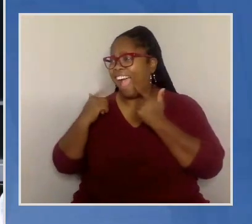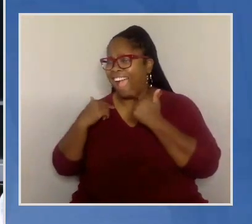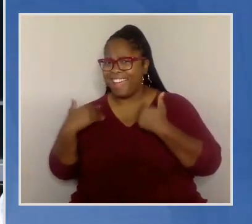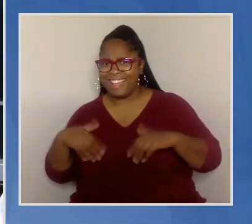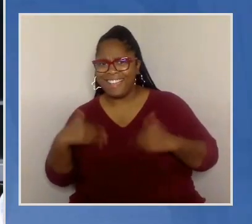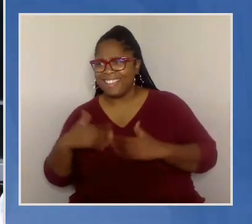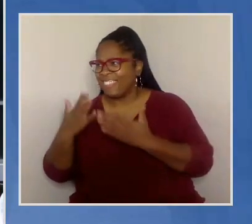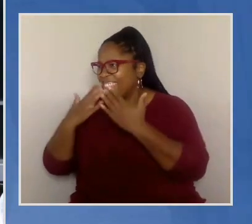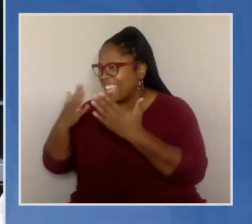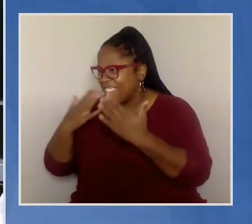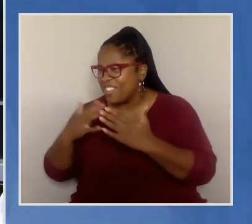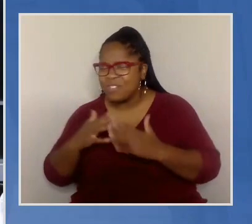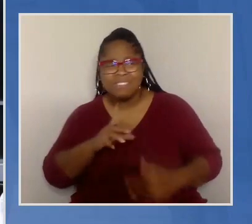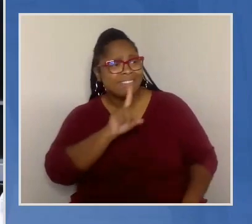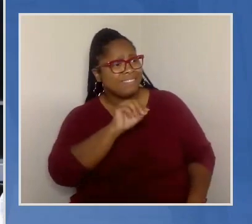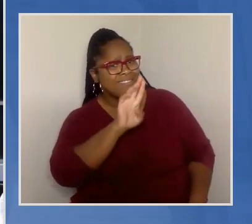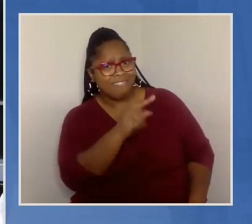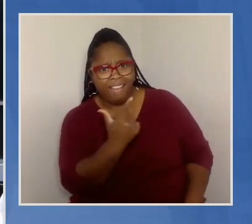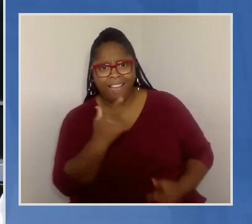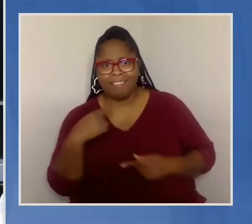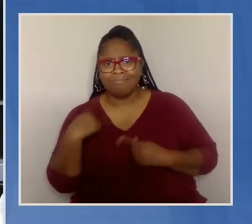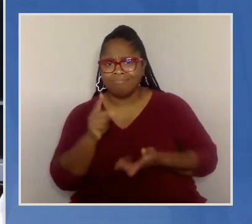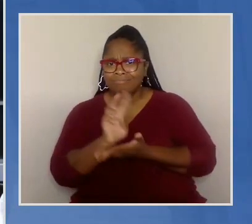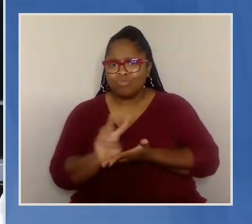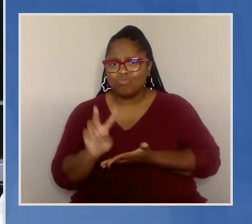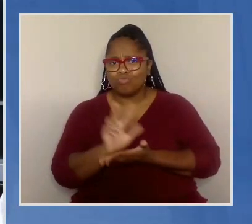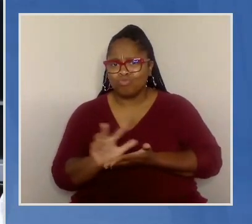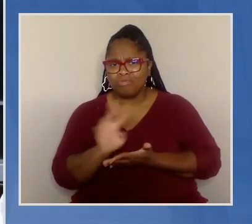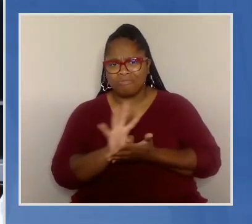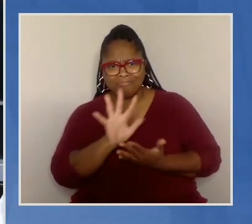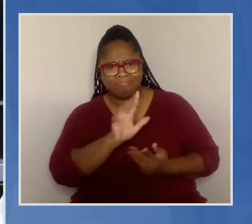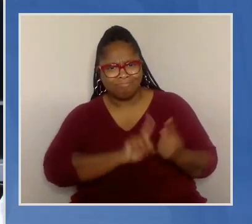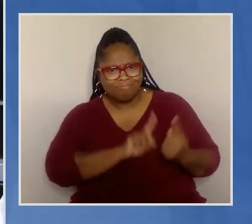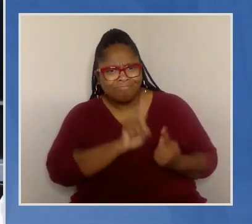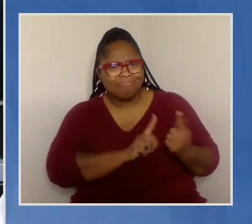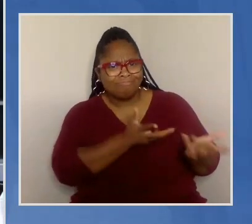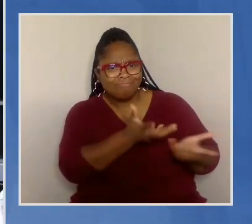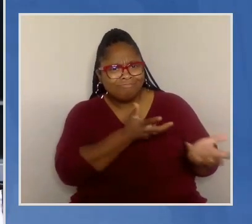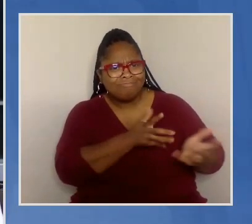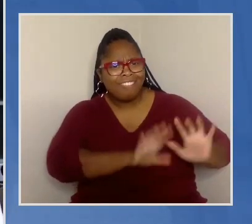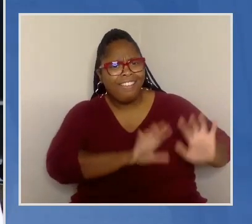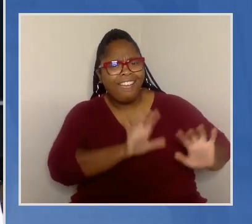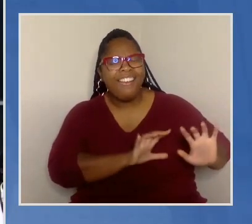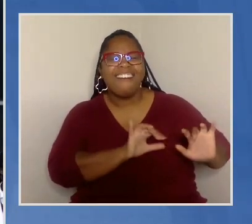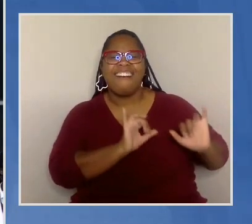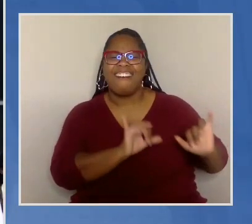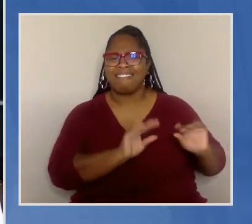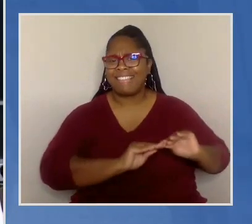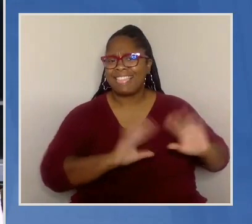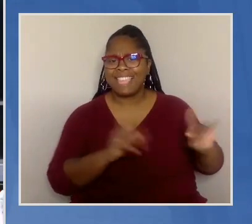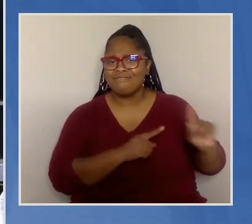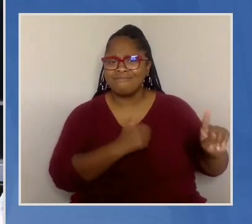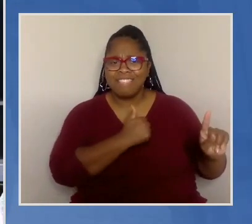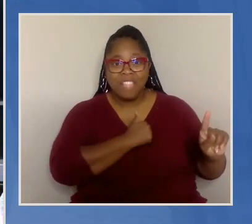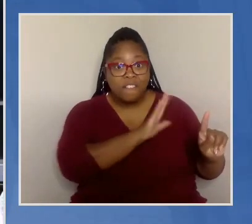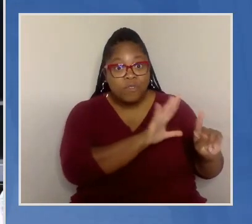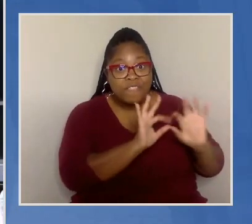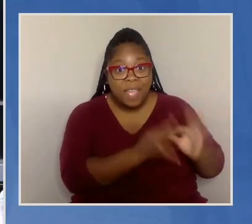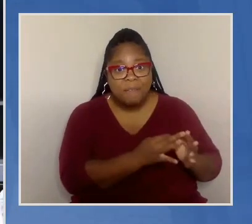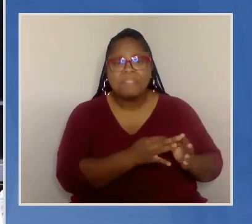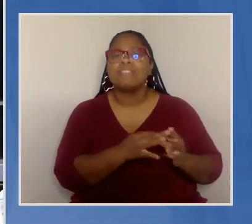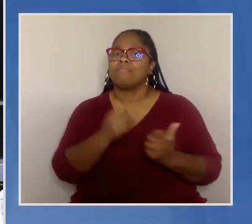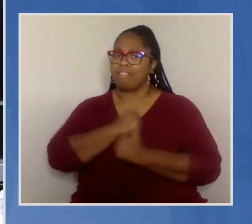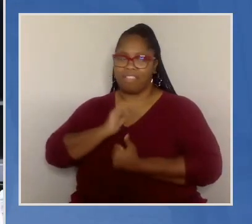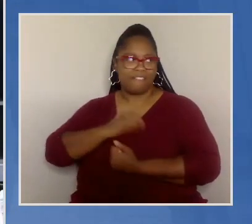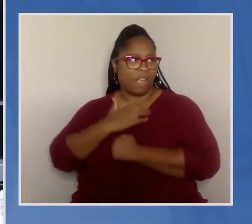Thank you. Doug, as I've gotten to know you over these last few weeks, it's clear to me how much you love your family and our